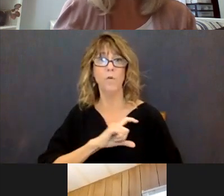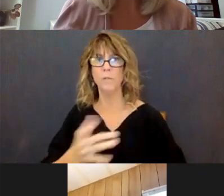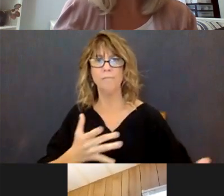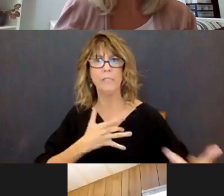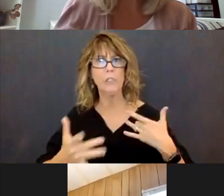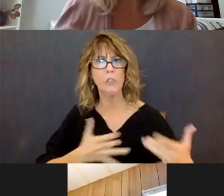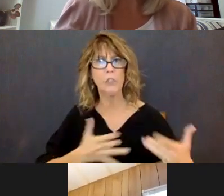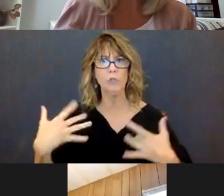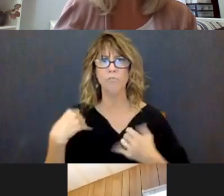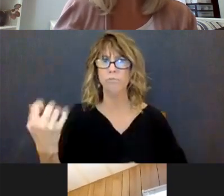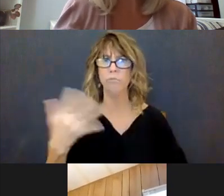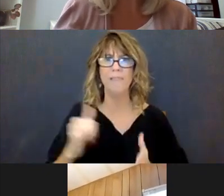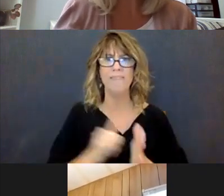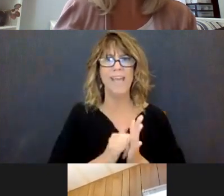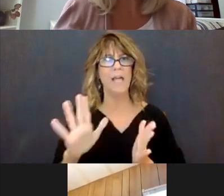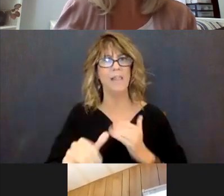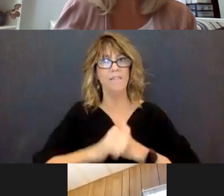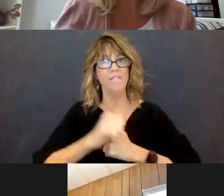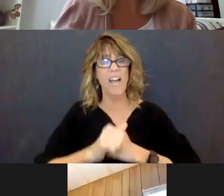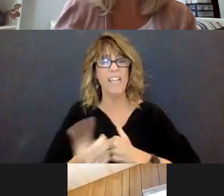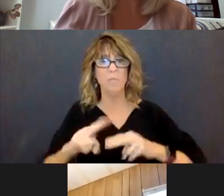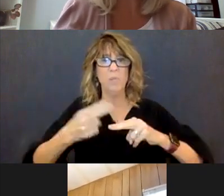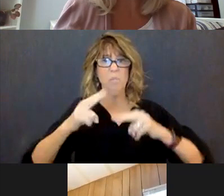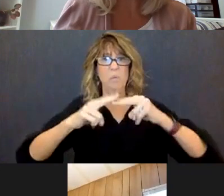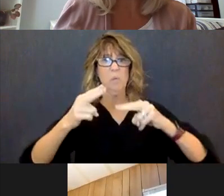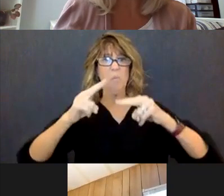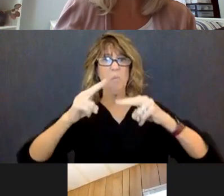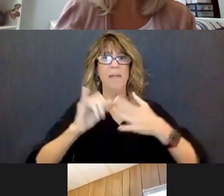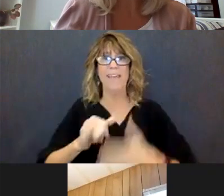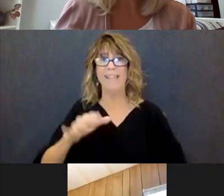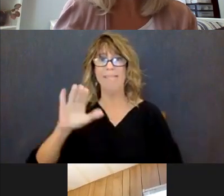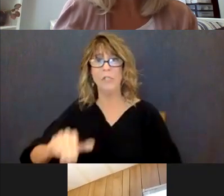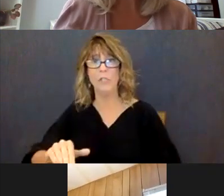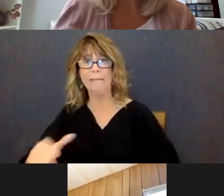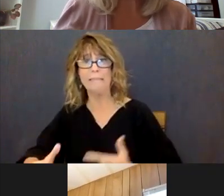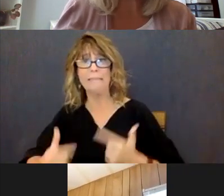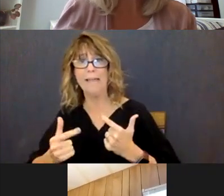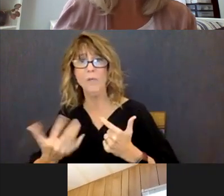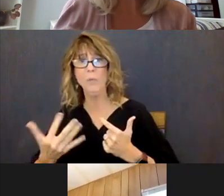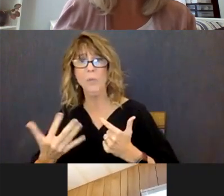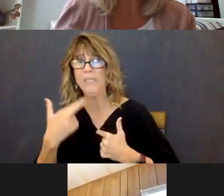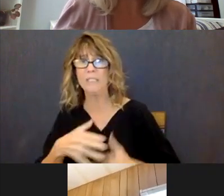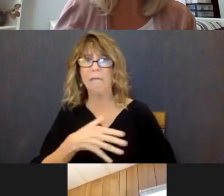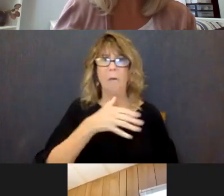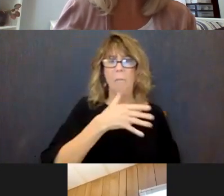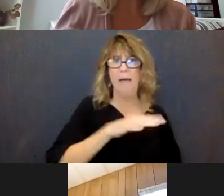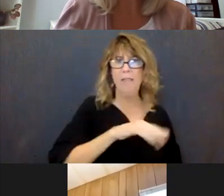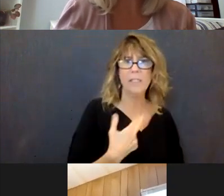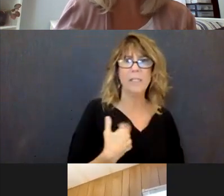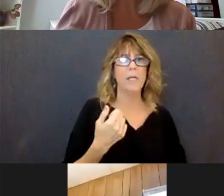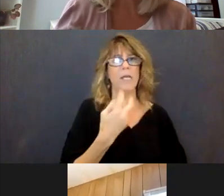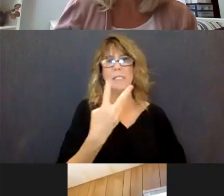that the escalation of violence was going to put the child or the mother's life at risk. 7 months, several law